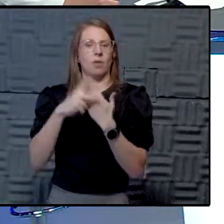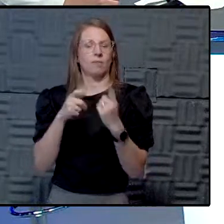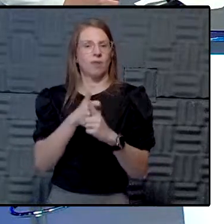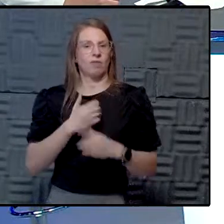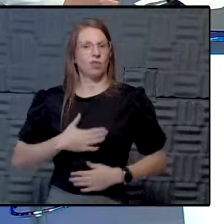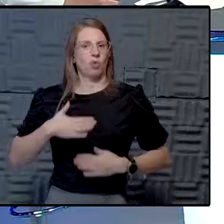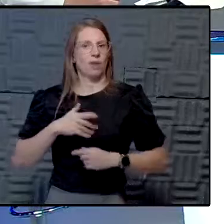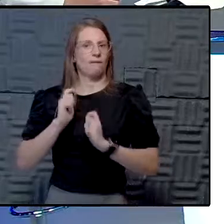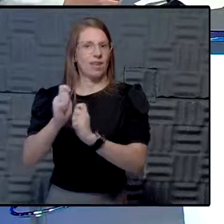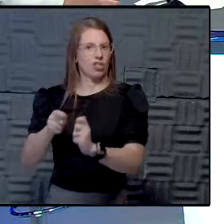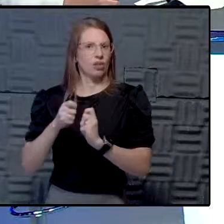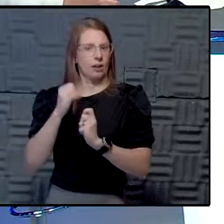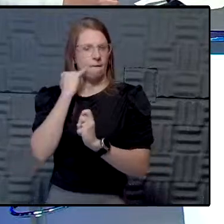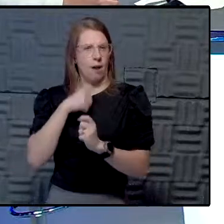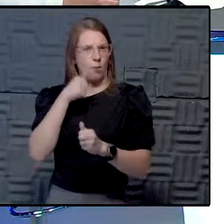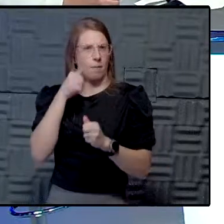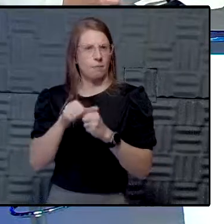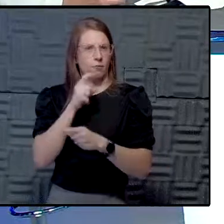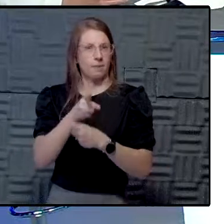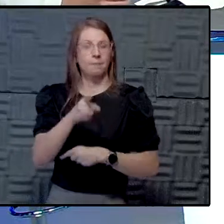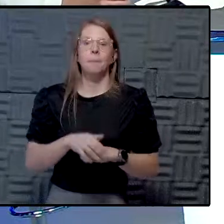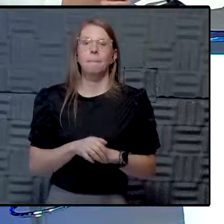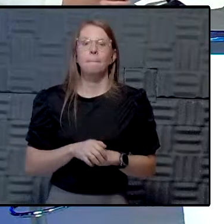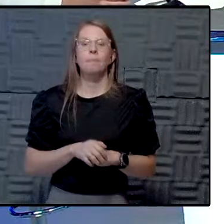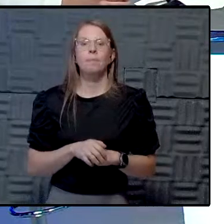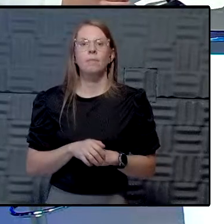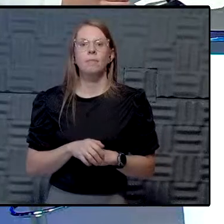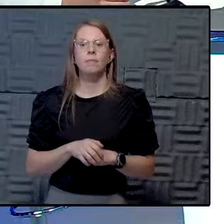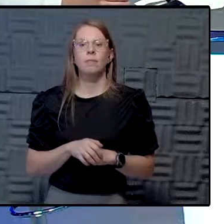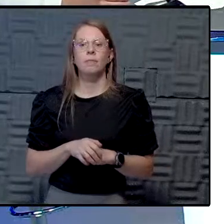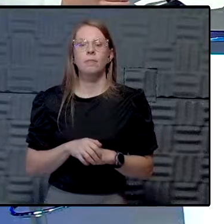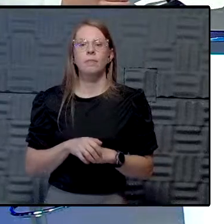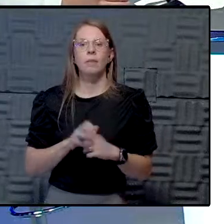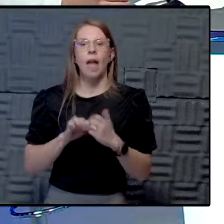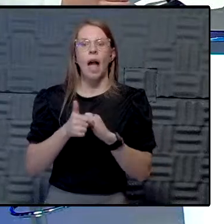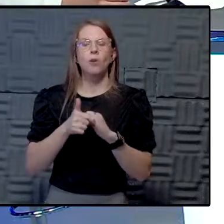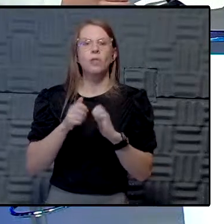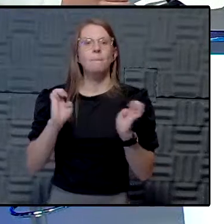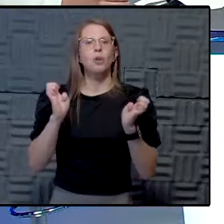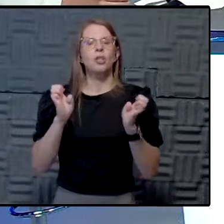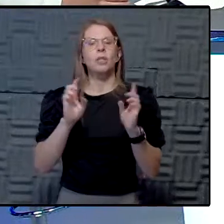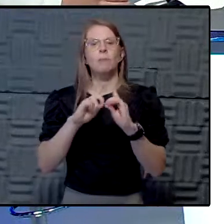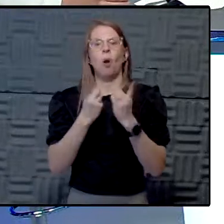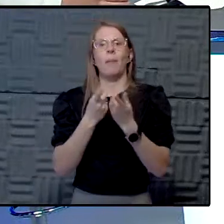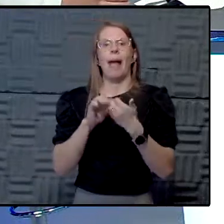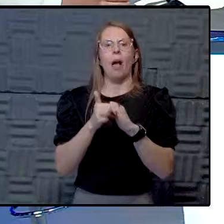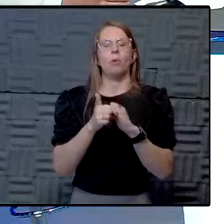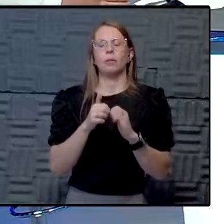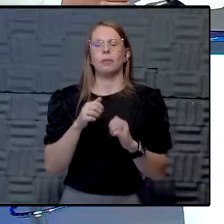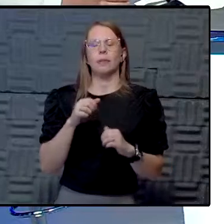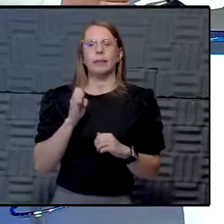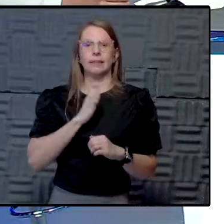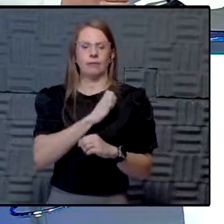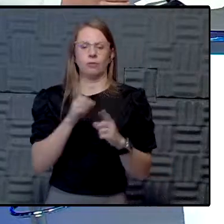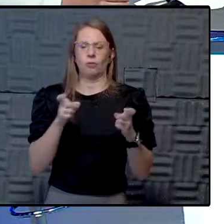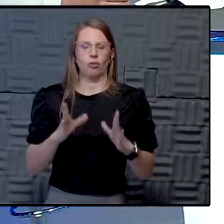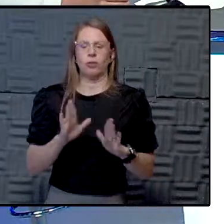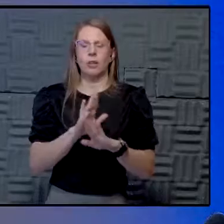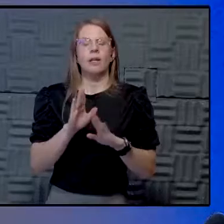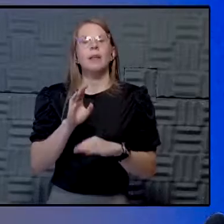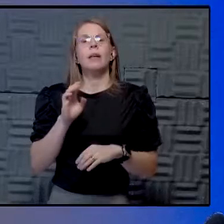recall. So how is the ED, and how has it been working with you all for those COVID